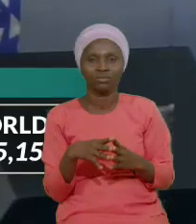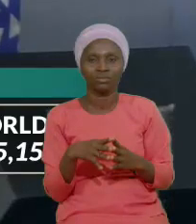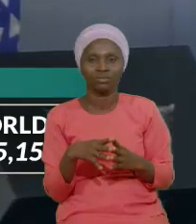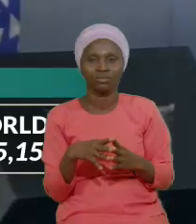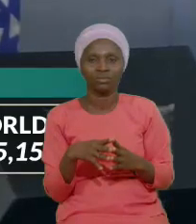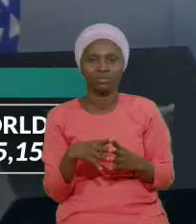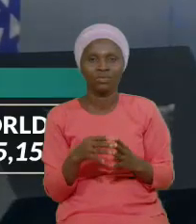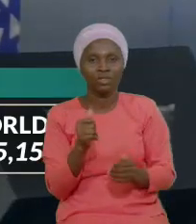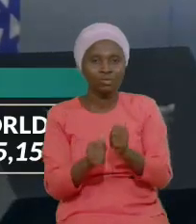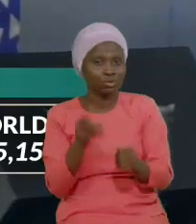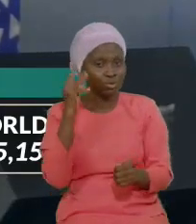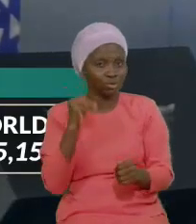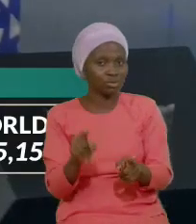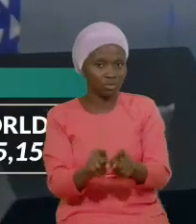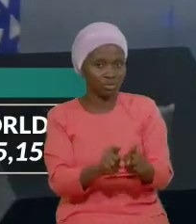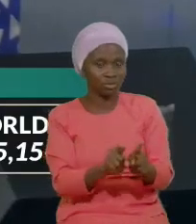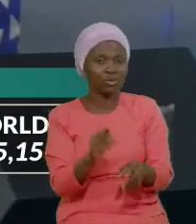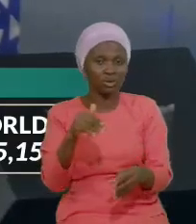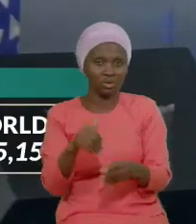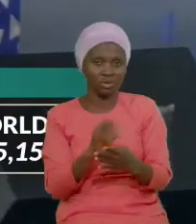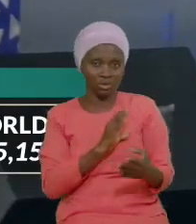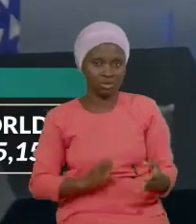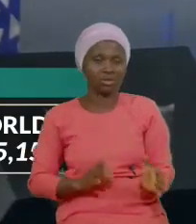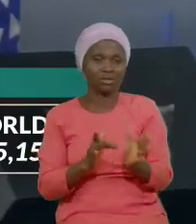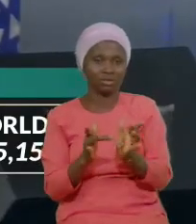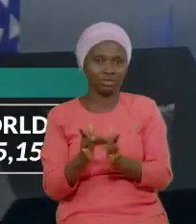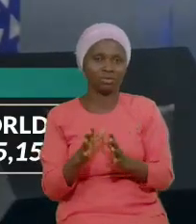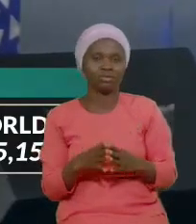which was also in Christ Jesus."